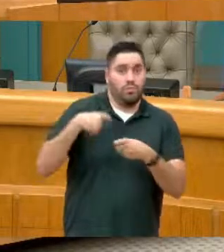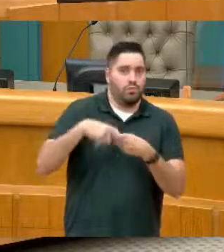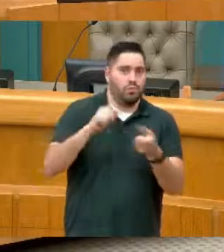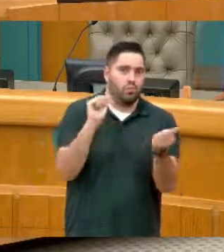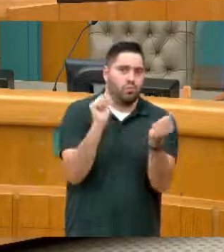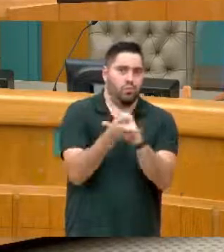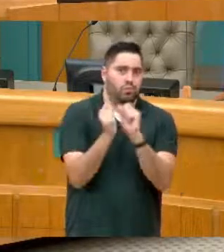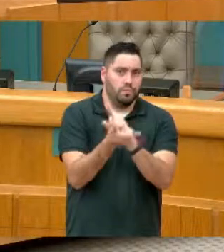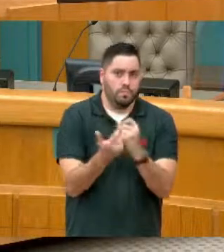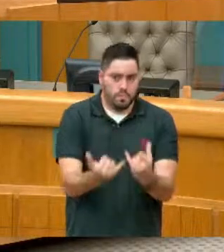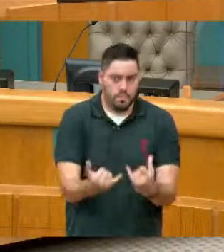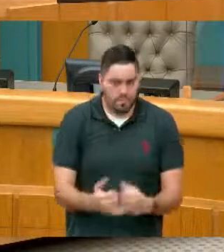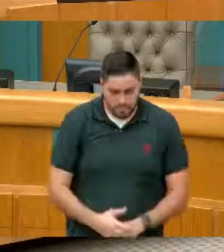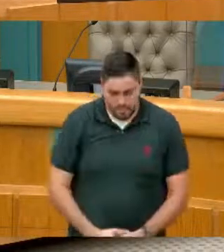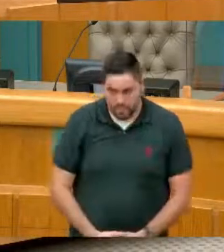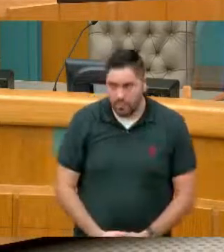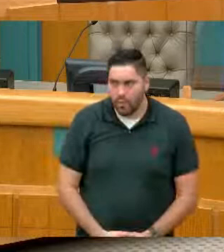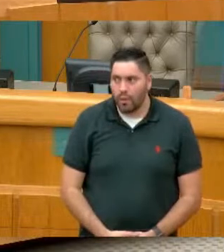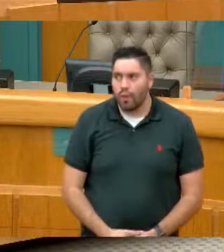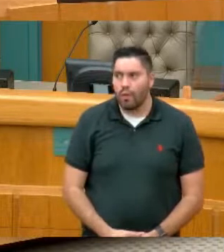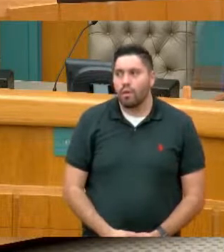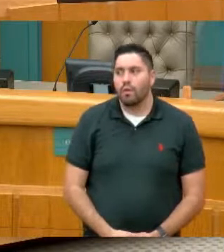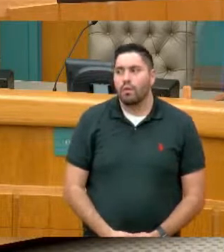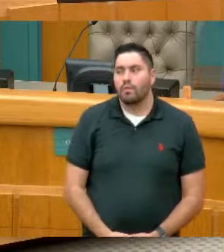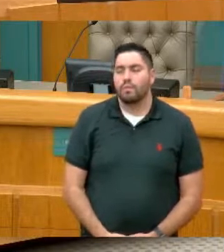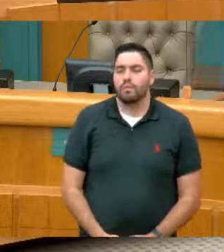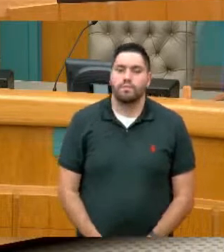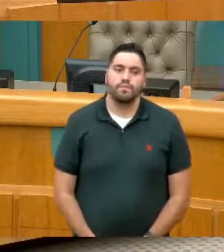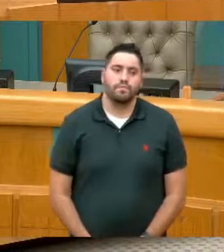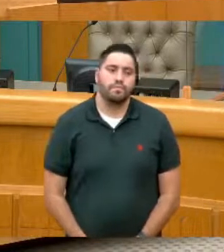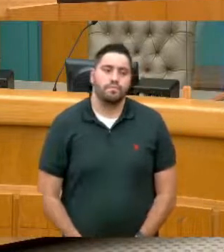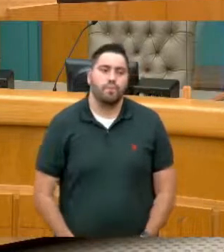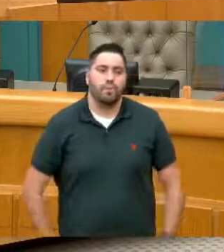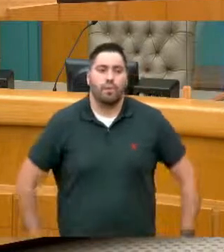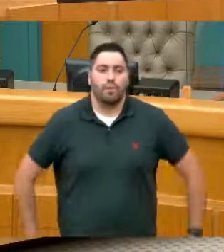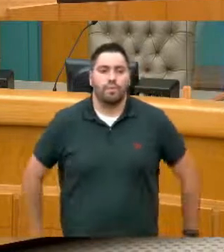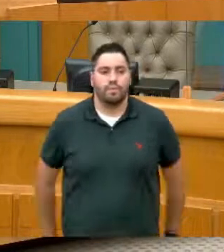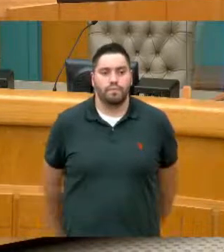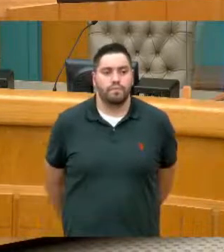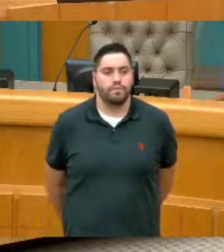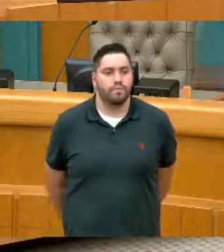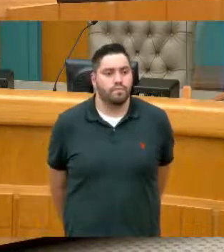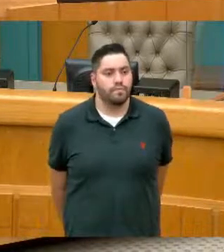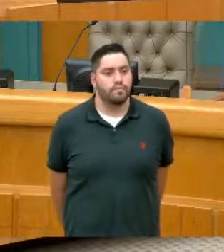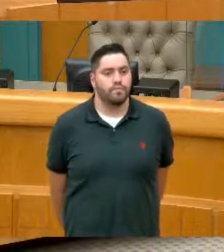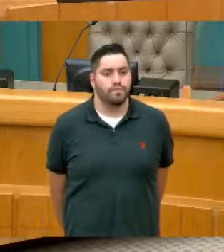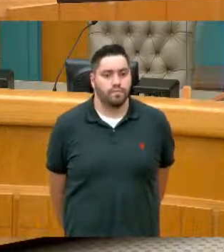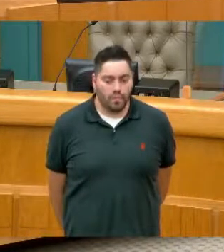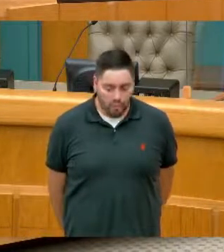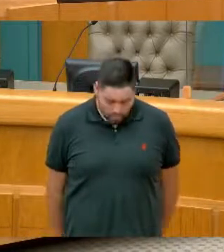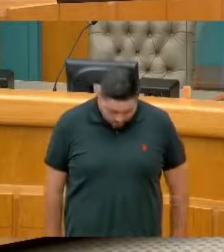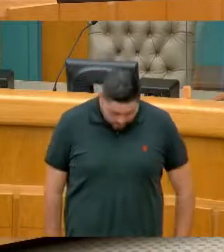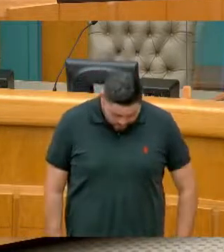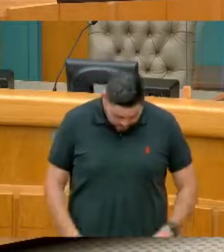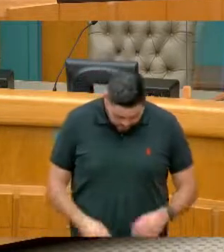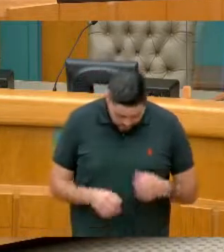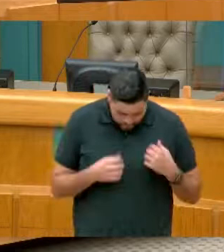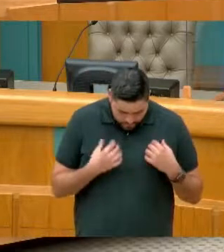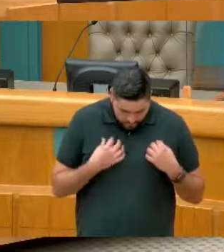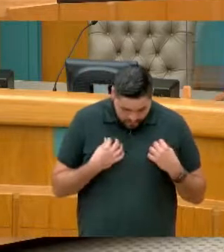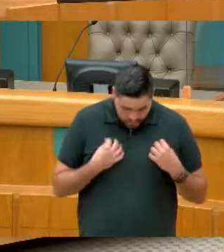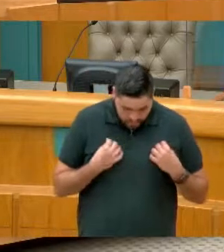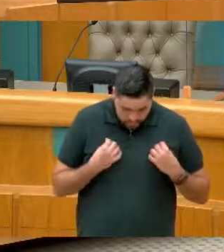W's, which are watching your distance, wearing your mask, washing your hands. Stay safe,